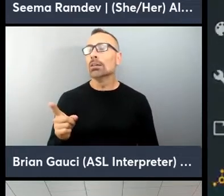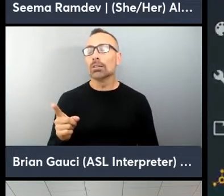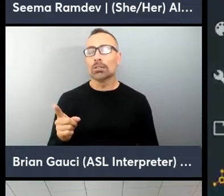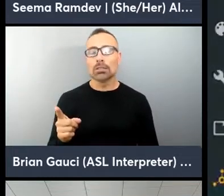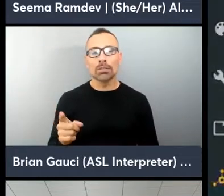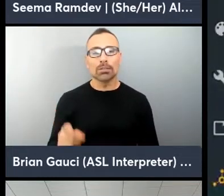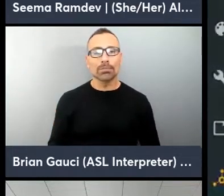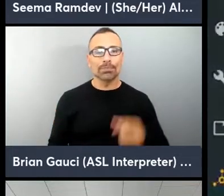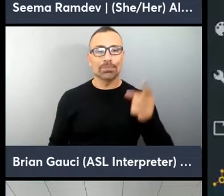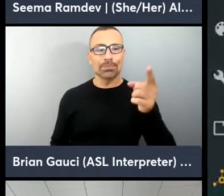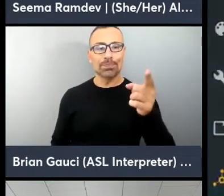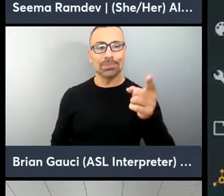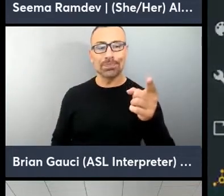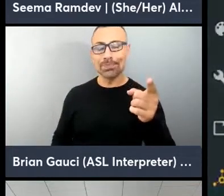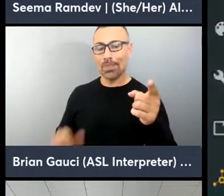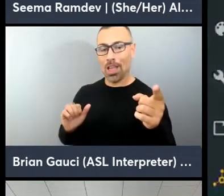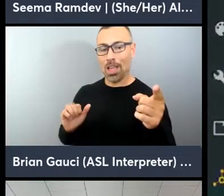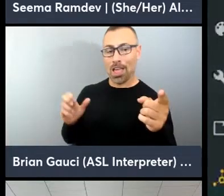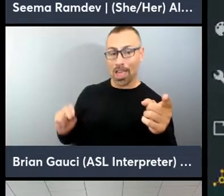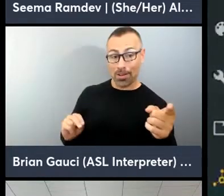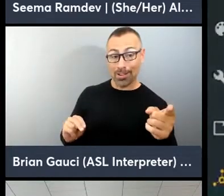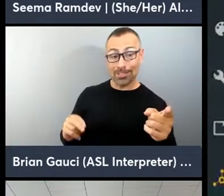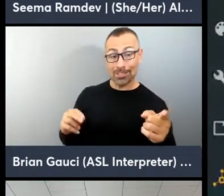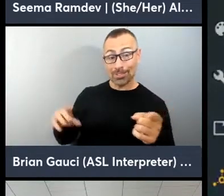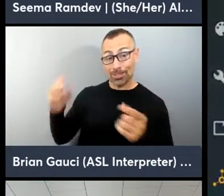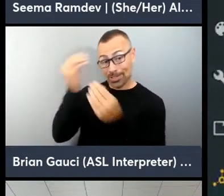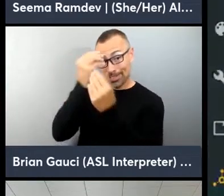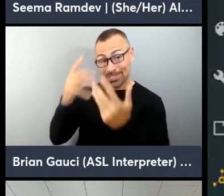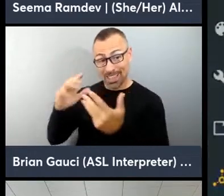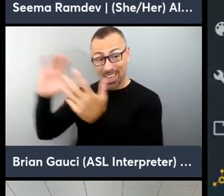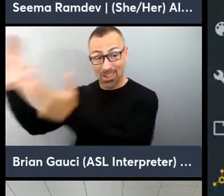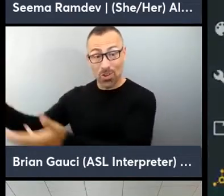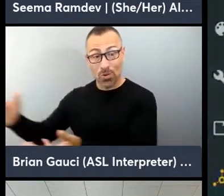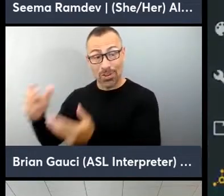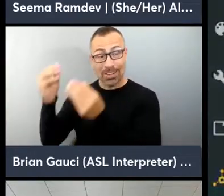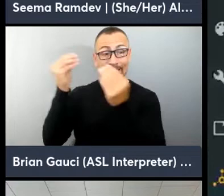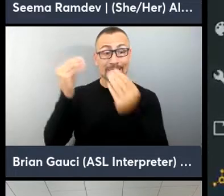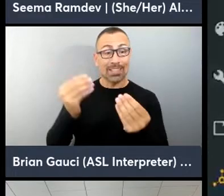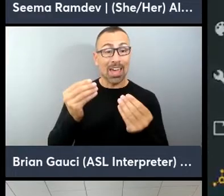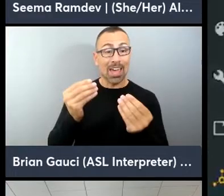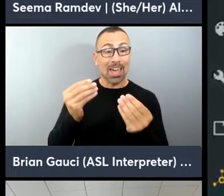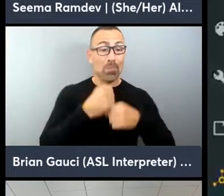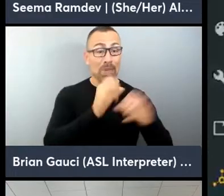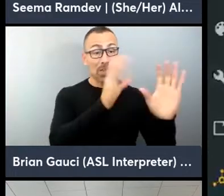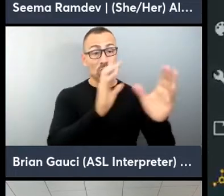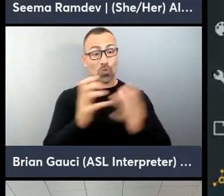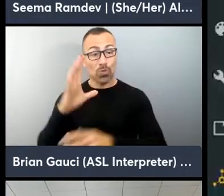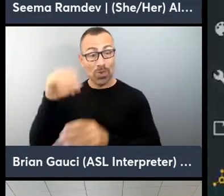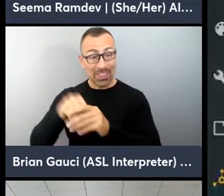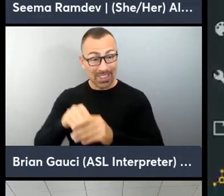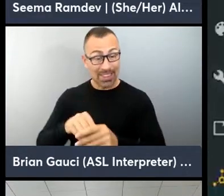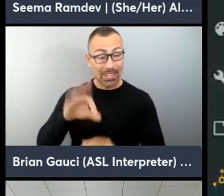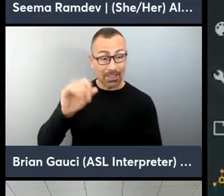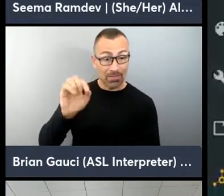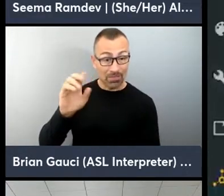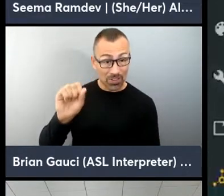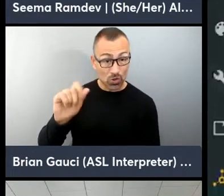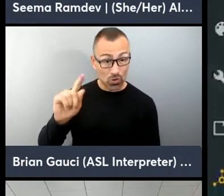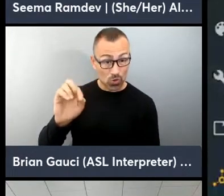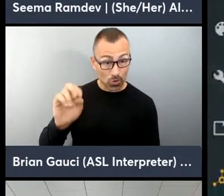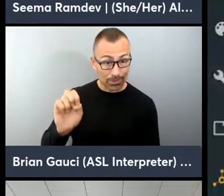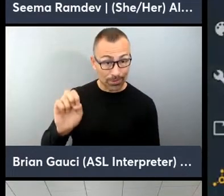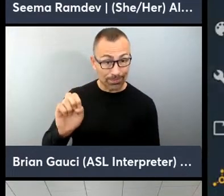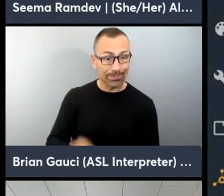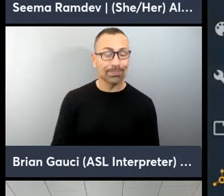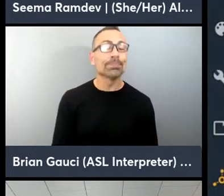taking and this once data and we're creating features in the feature group within feature store. It's like featureception. that's